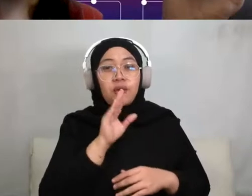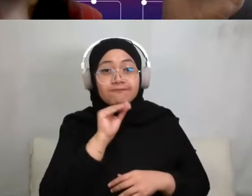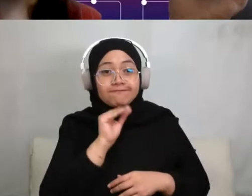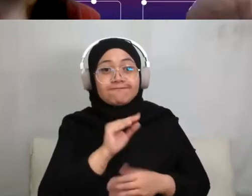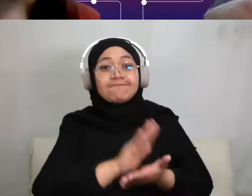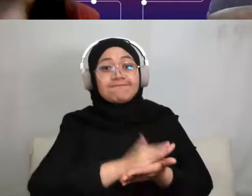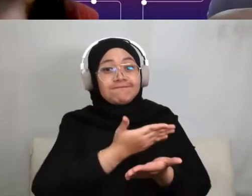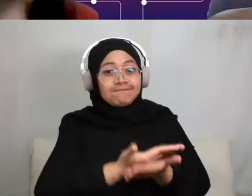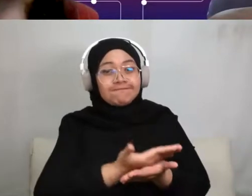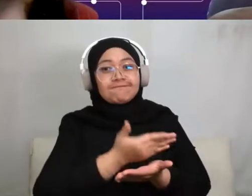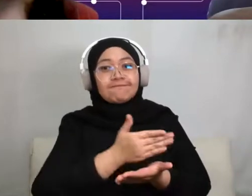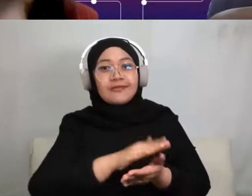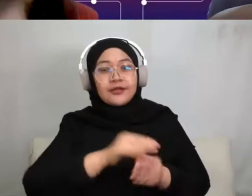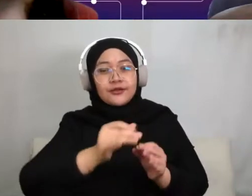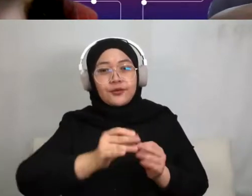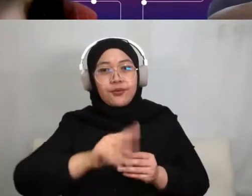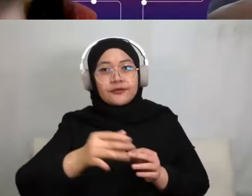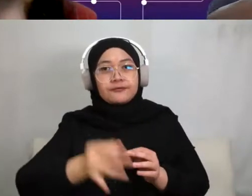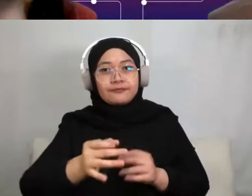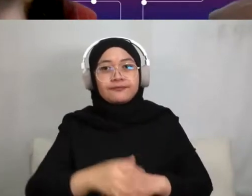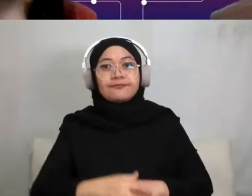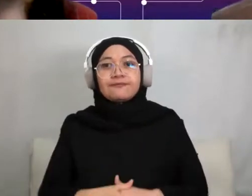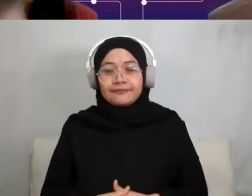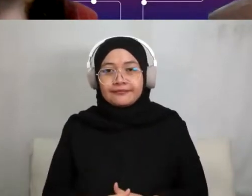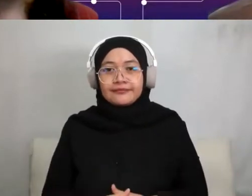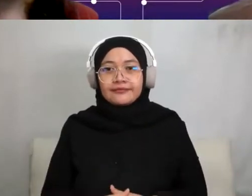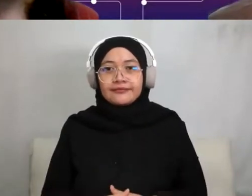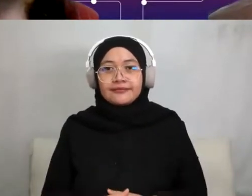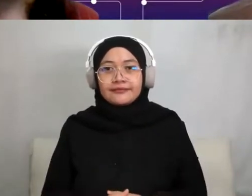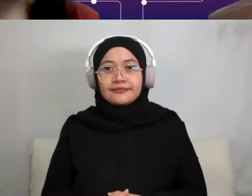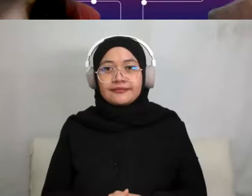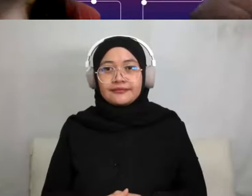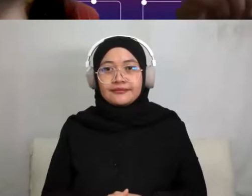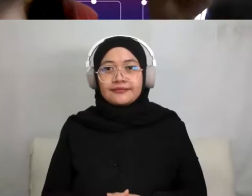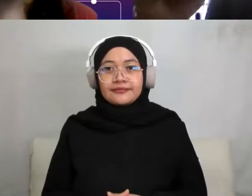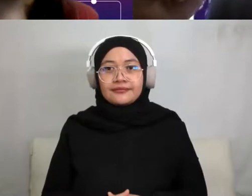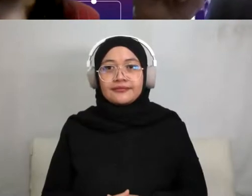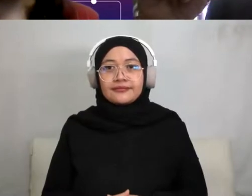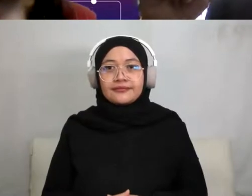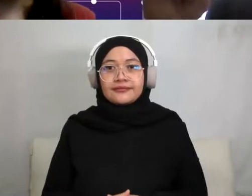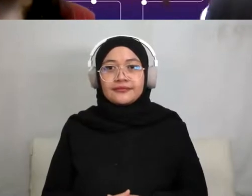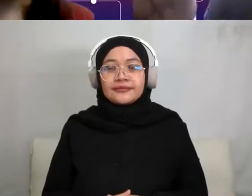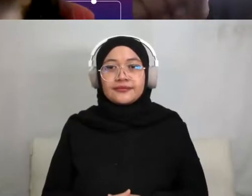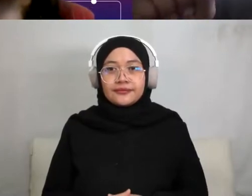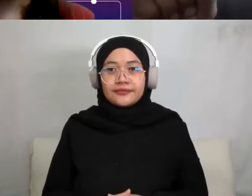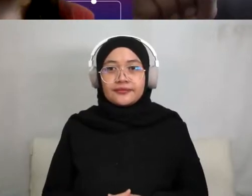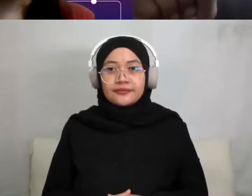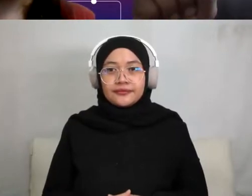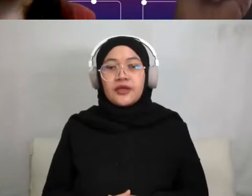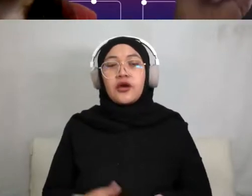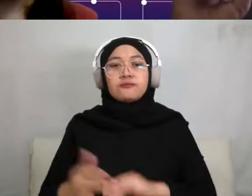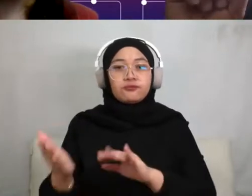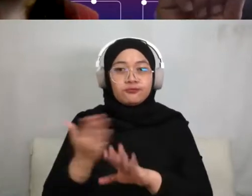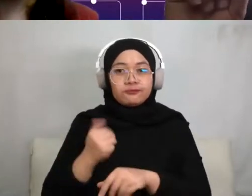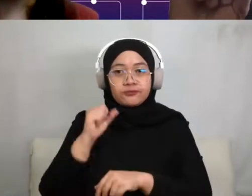speech for the interpreter to help translate? Thank you very much. Yeah. I am repeating